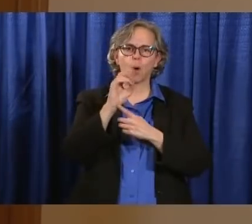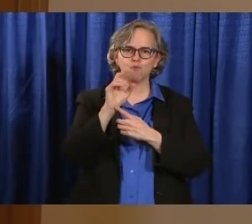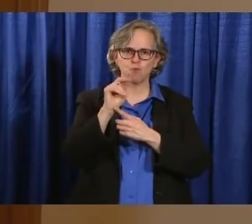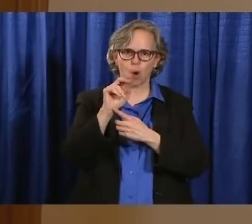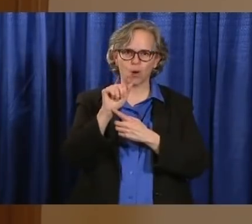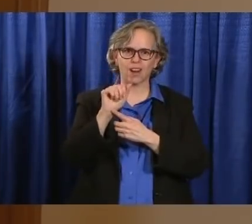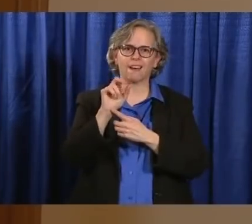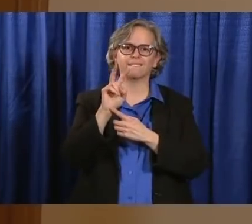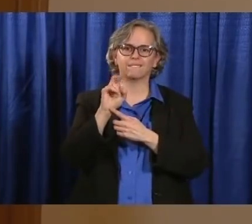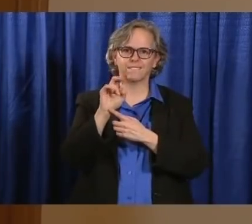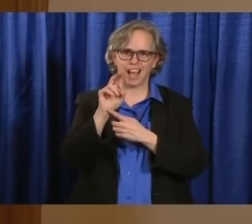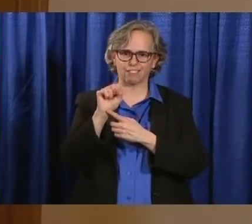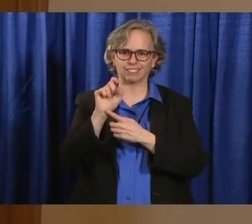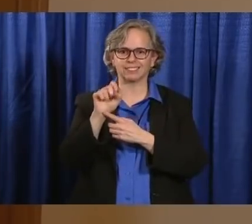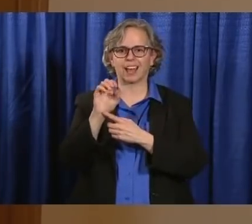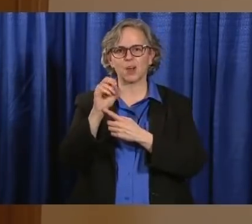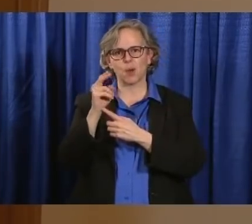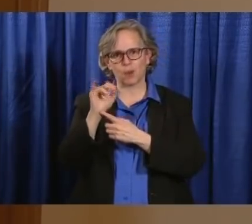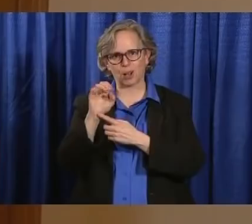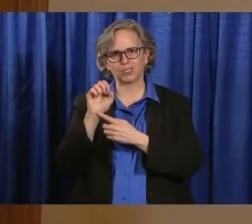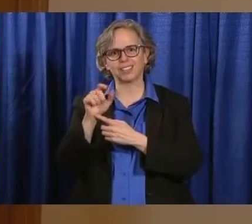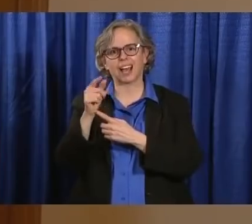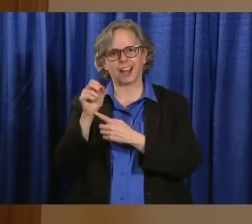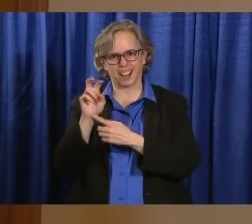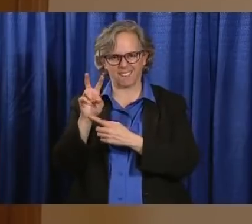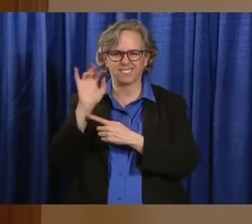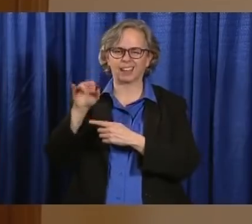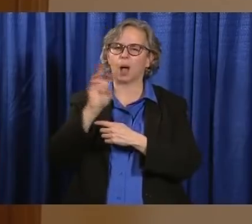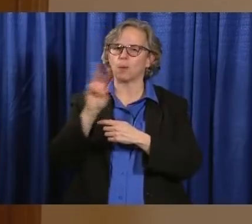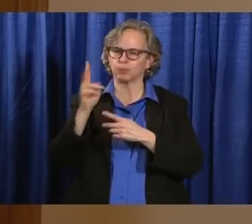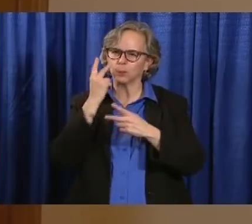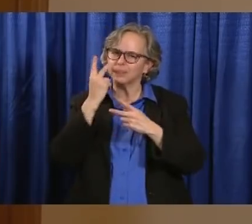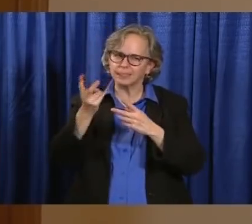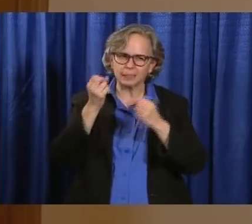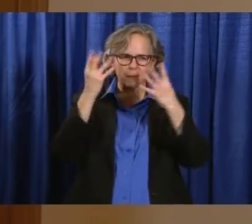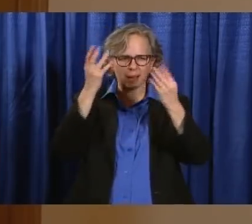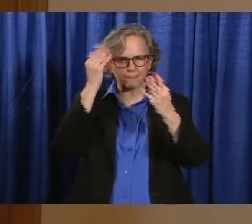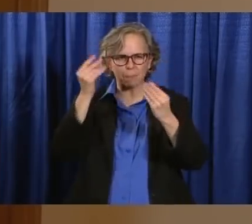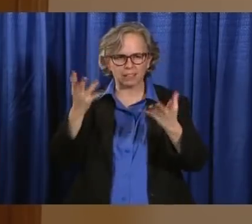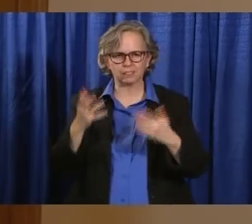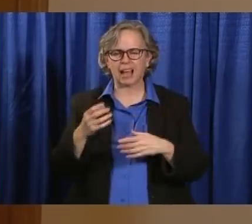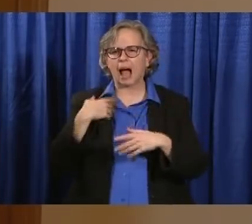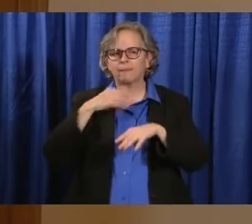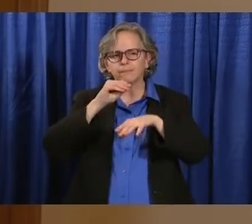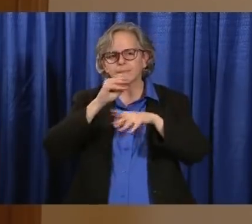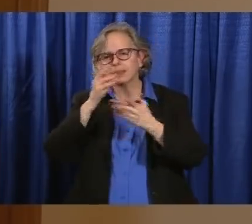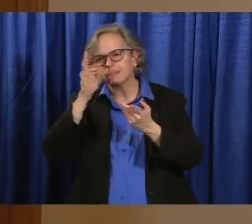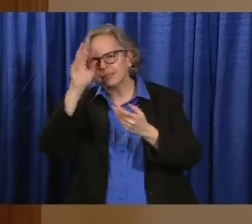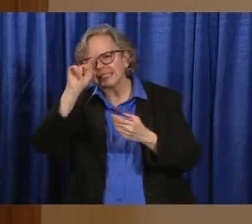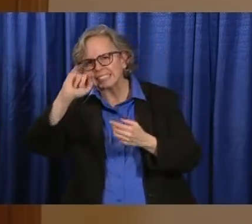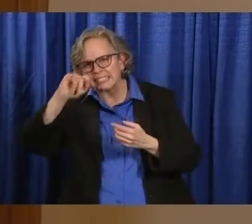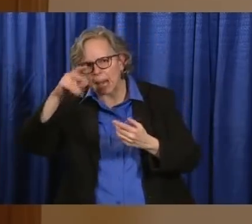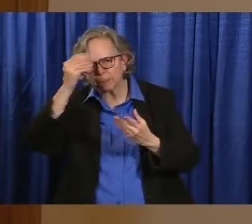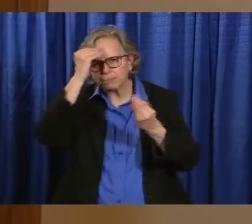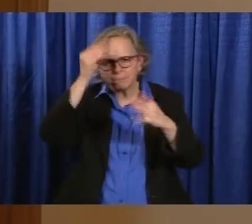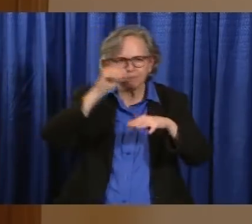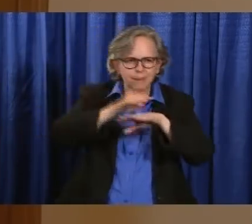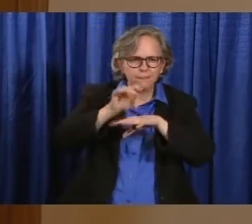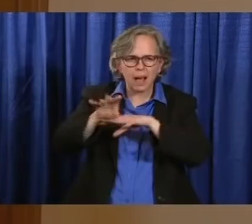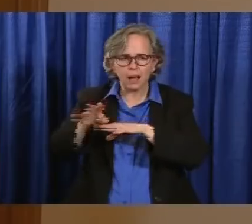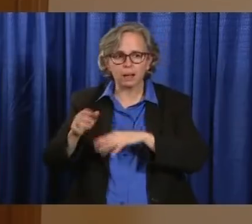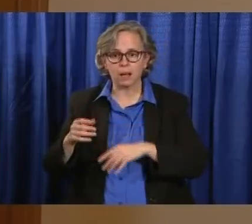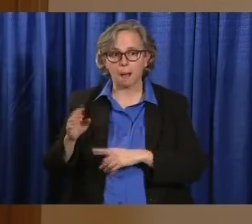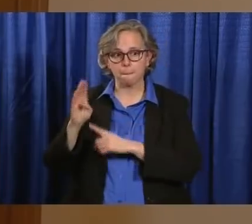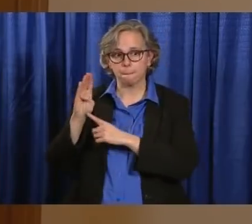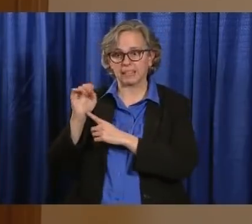coronavirus.ohio.gov for all sorts of tips, information, resources, and we'll keep putting even the Battelle link. We'll try to get everything